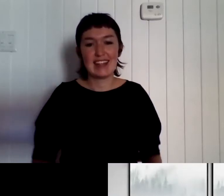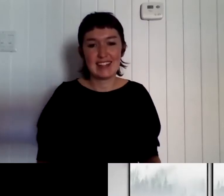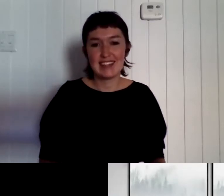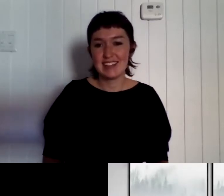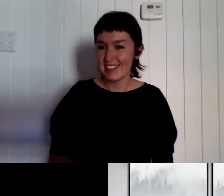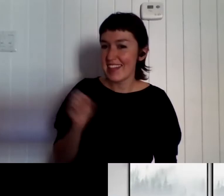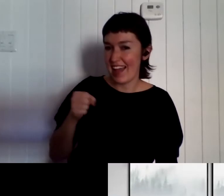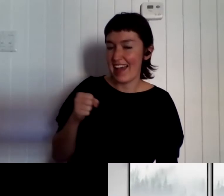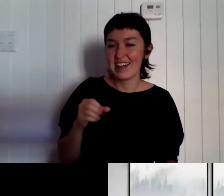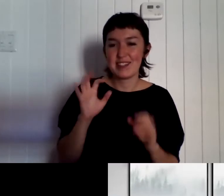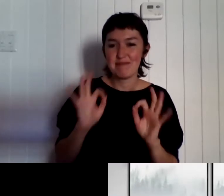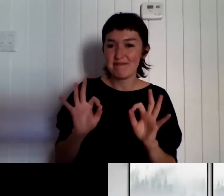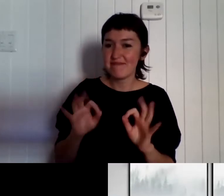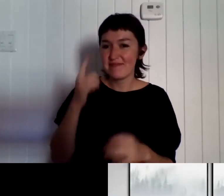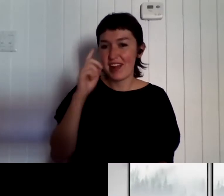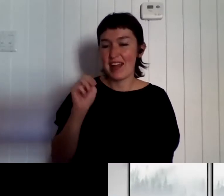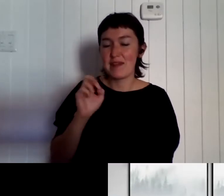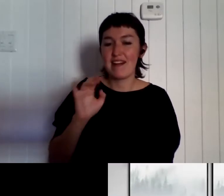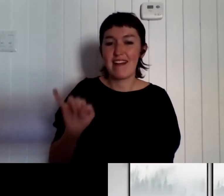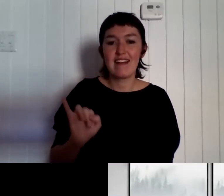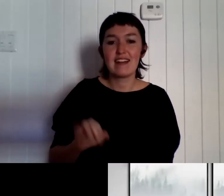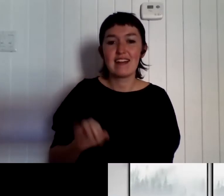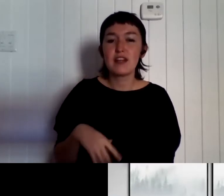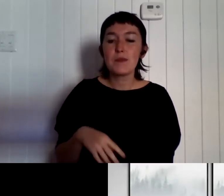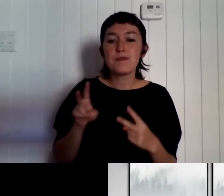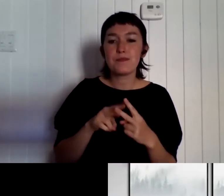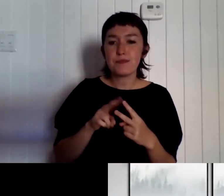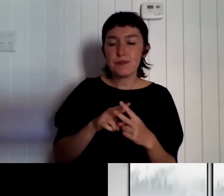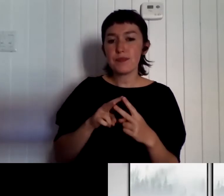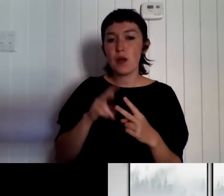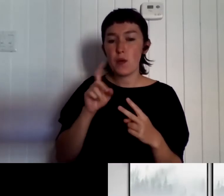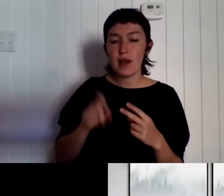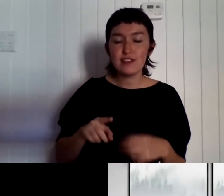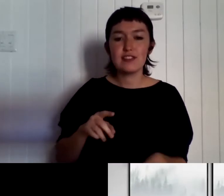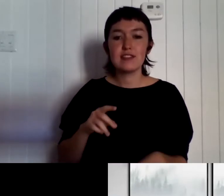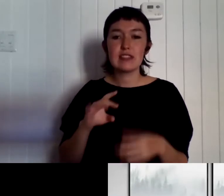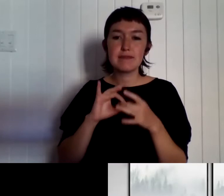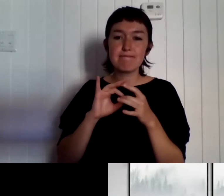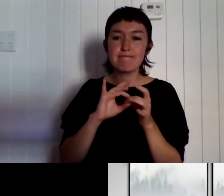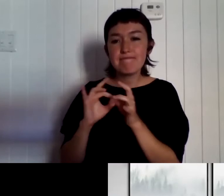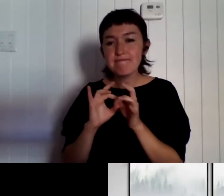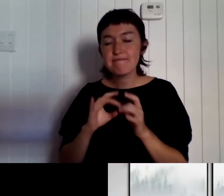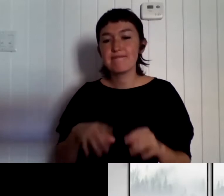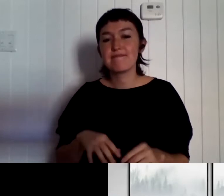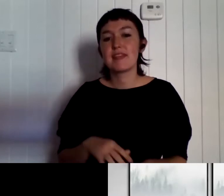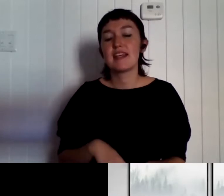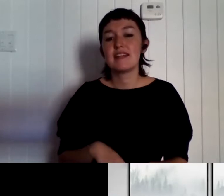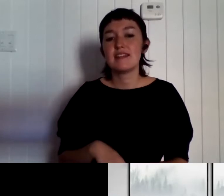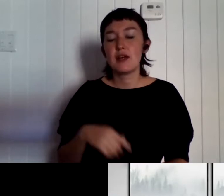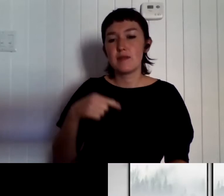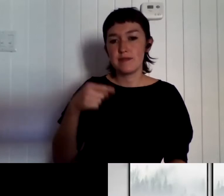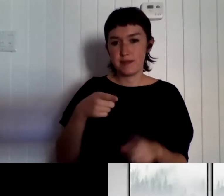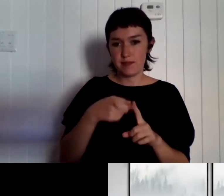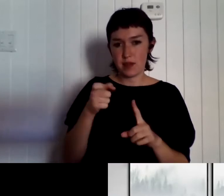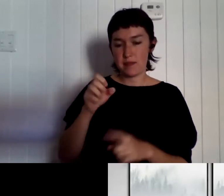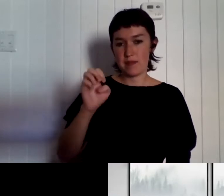Love that. All right, so we got a couple questions all sort of dancing around the same question from Mrs.